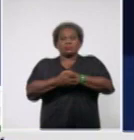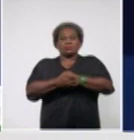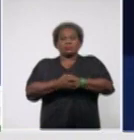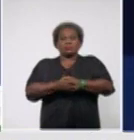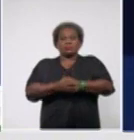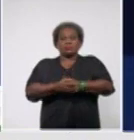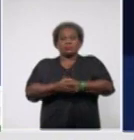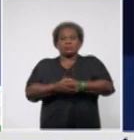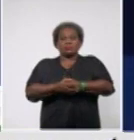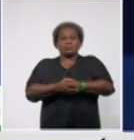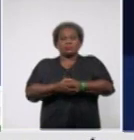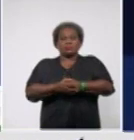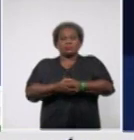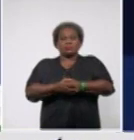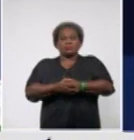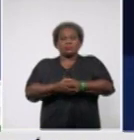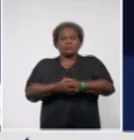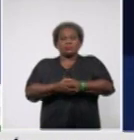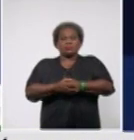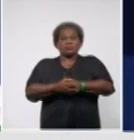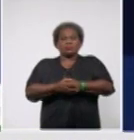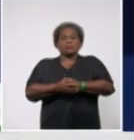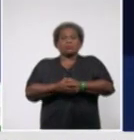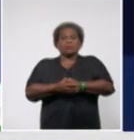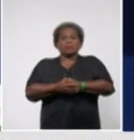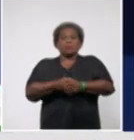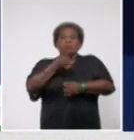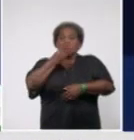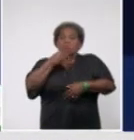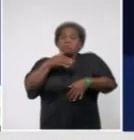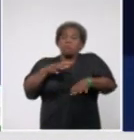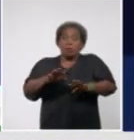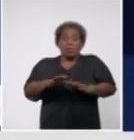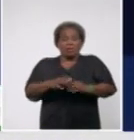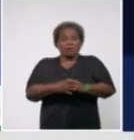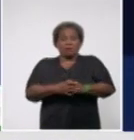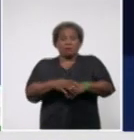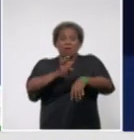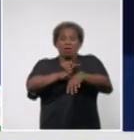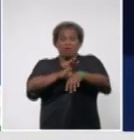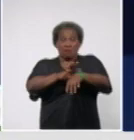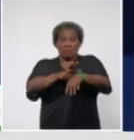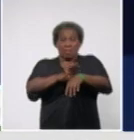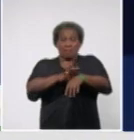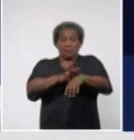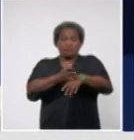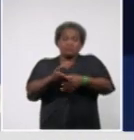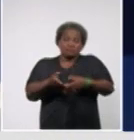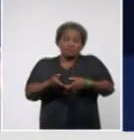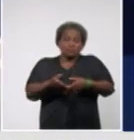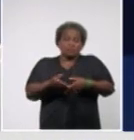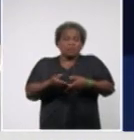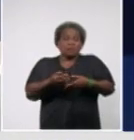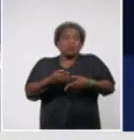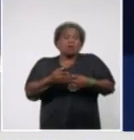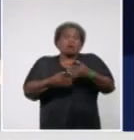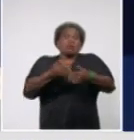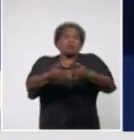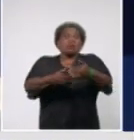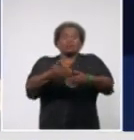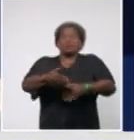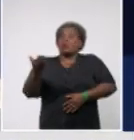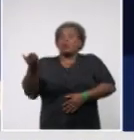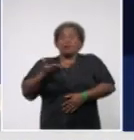may have contributed to his response to the virus, which was very quick. From